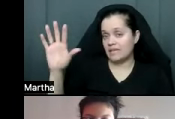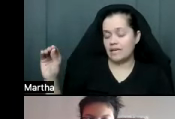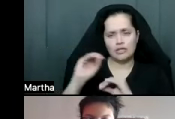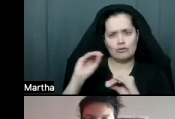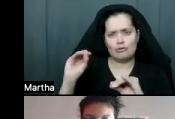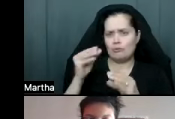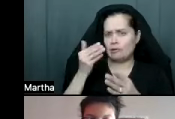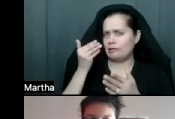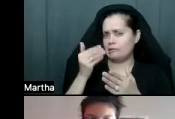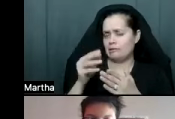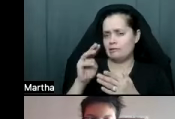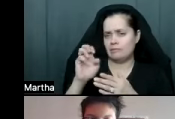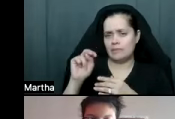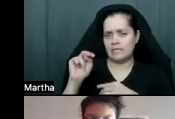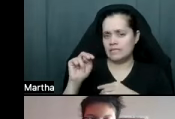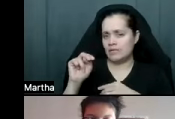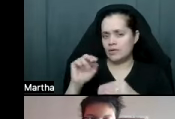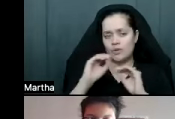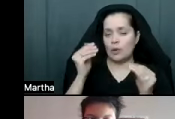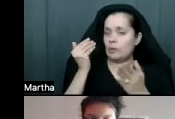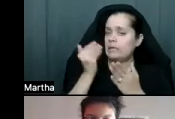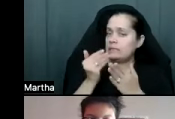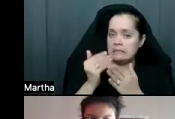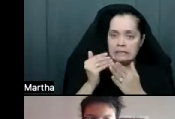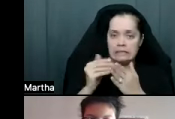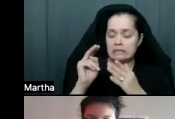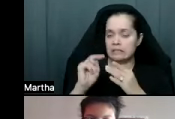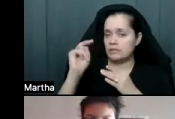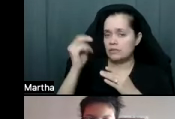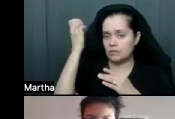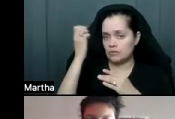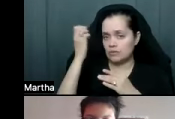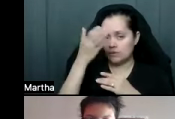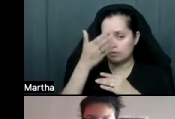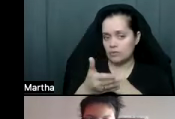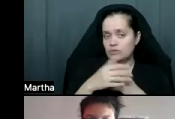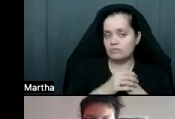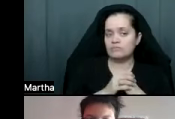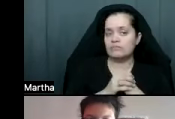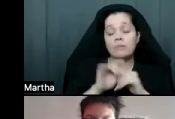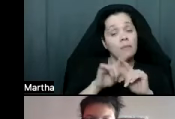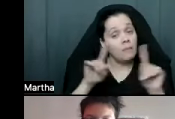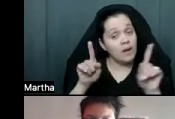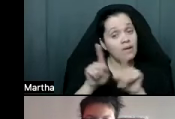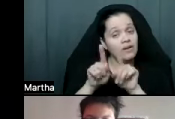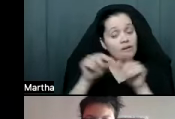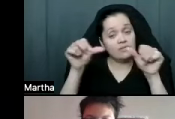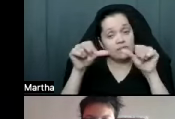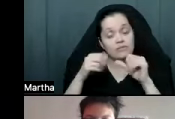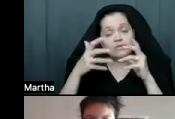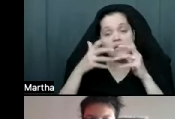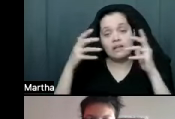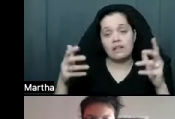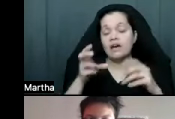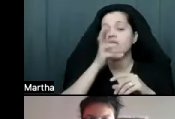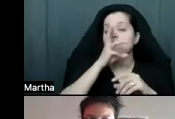near Minnesota, nowhere near Northern Europe, but also areas with lots of